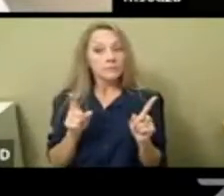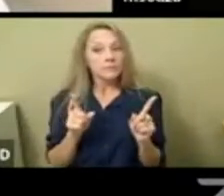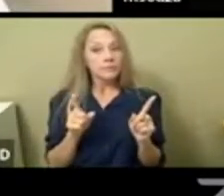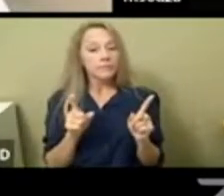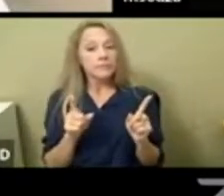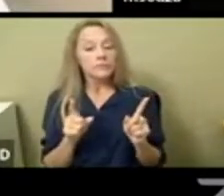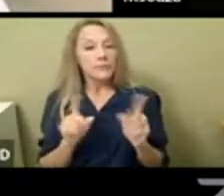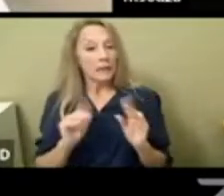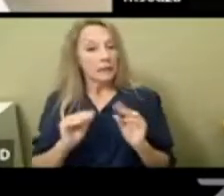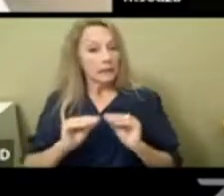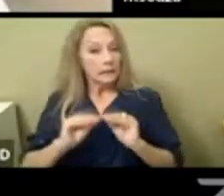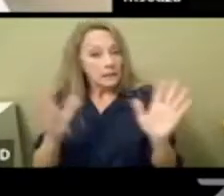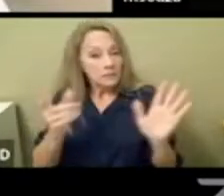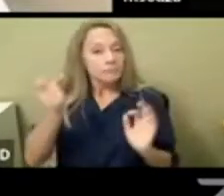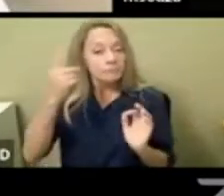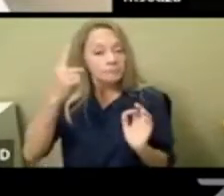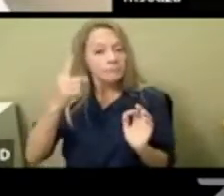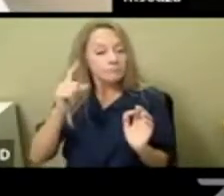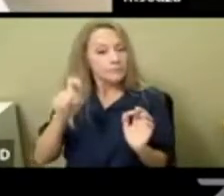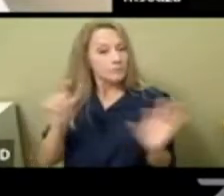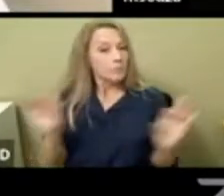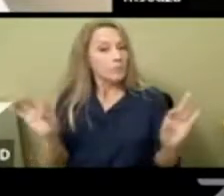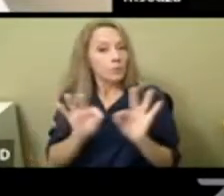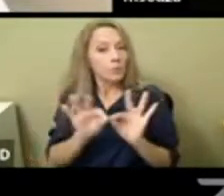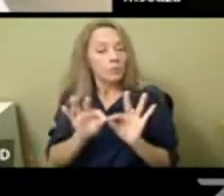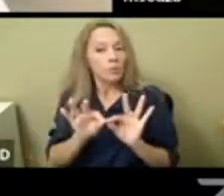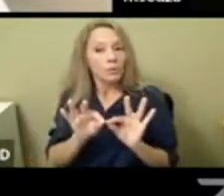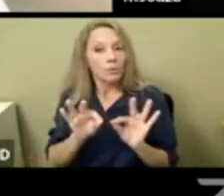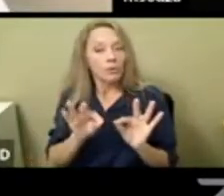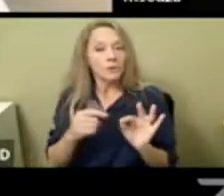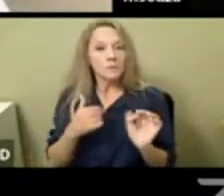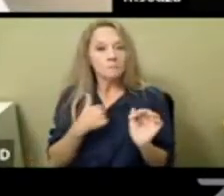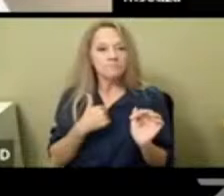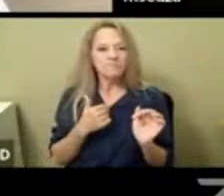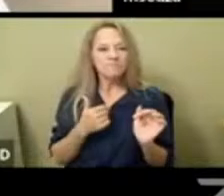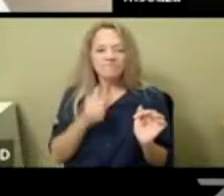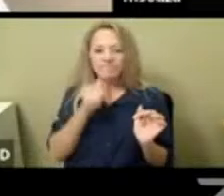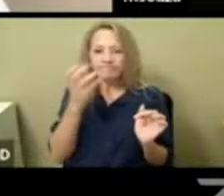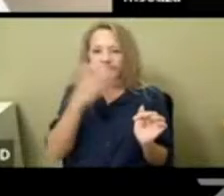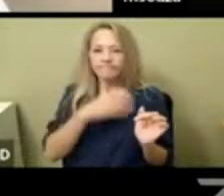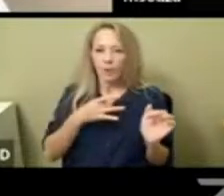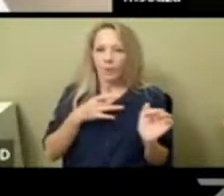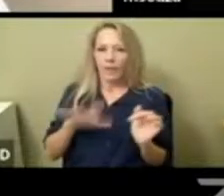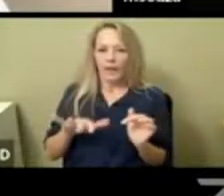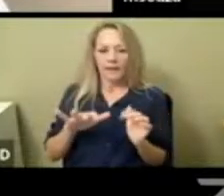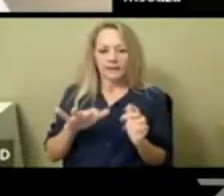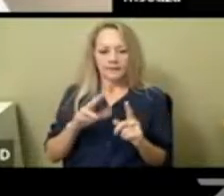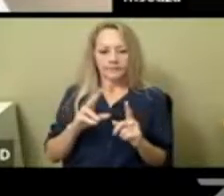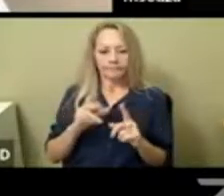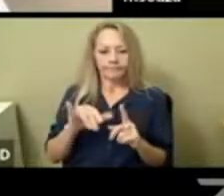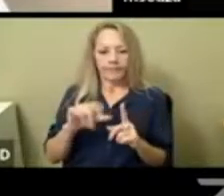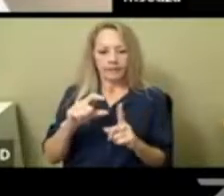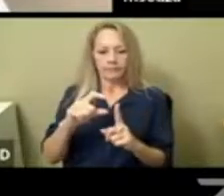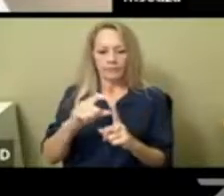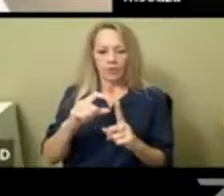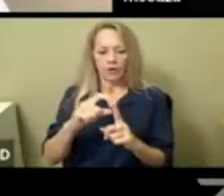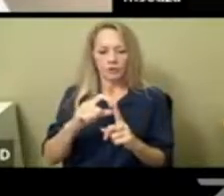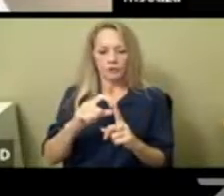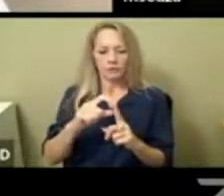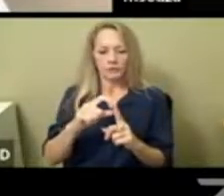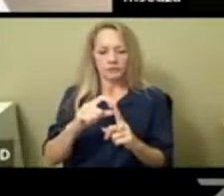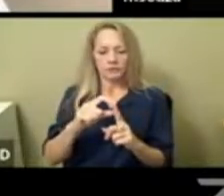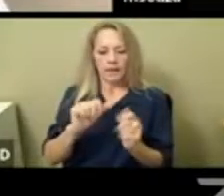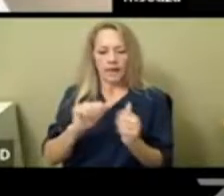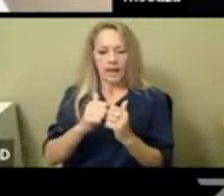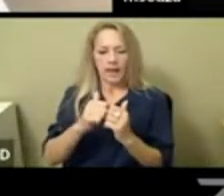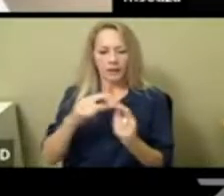be clear that I don't like the verbiage get around something. I mean, the